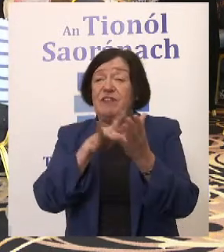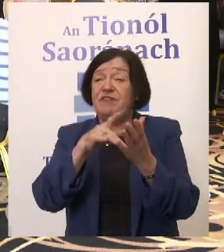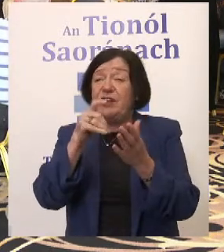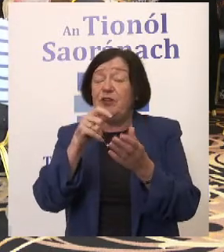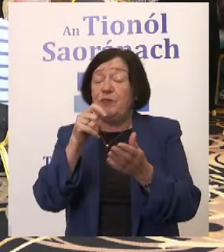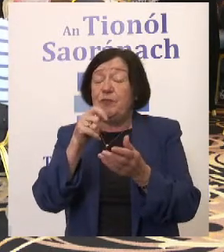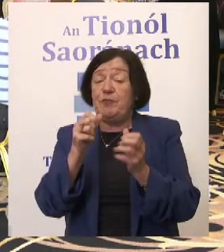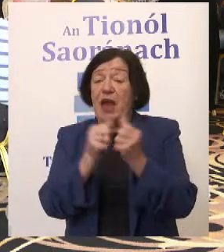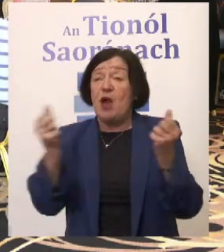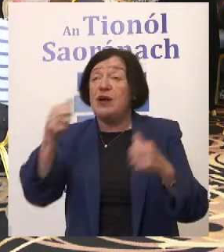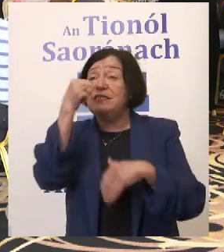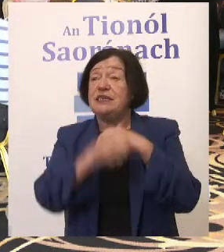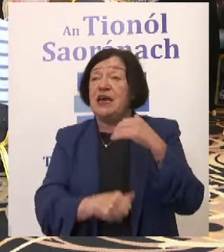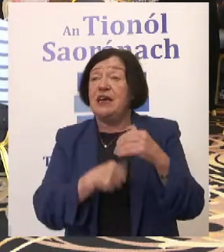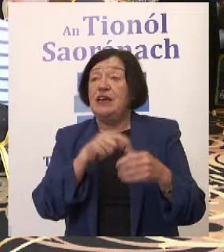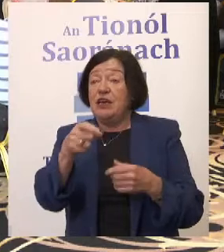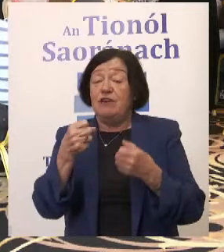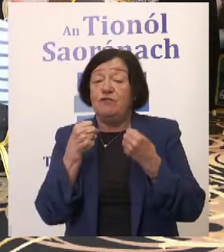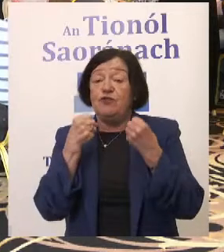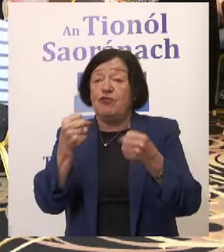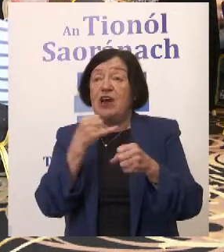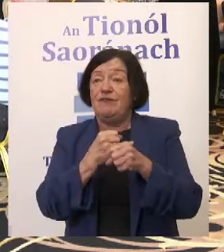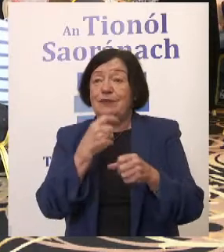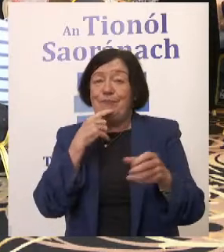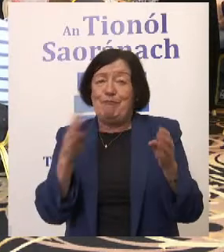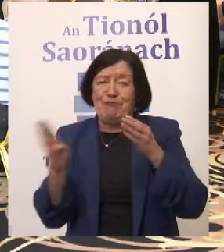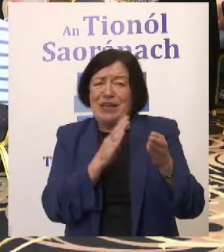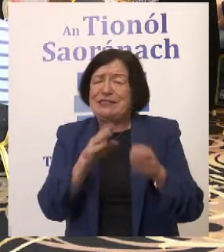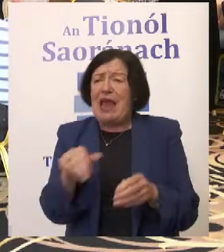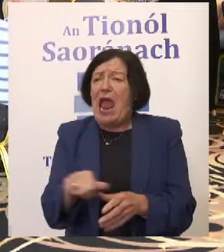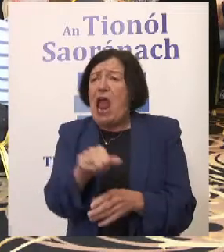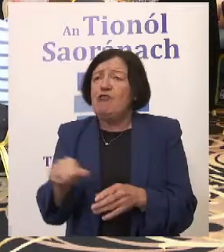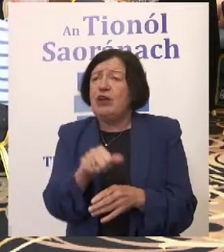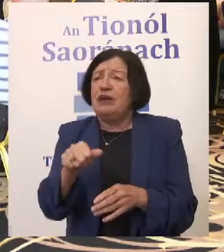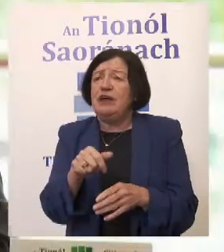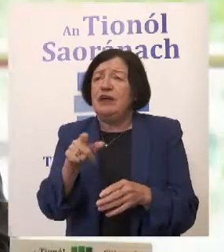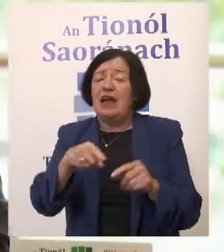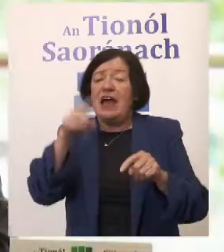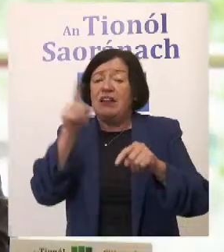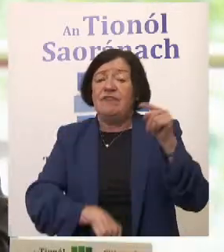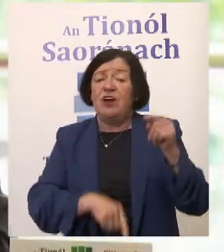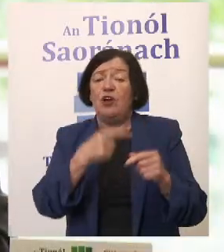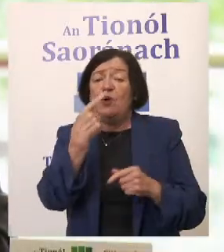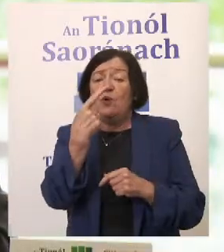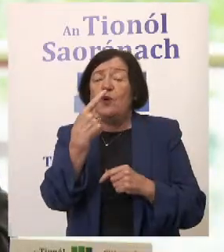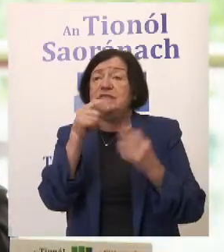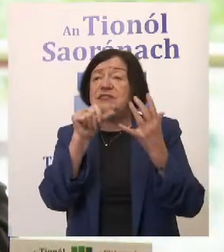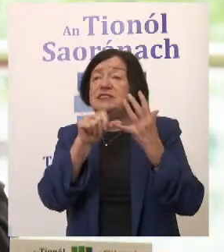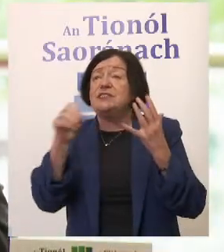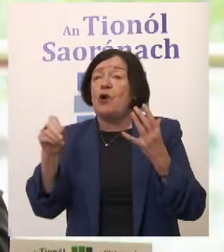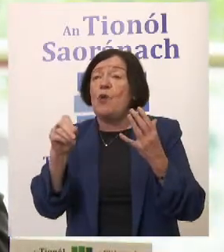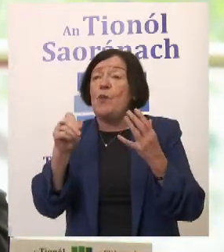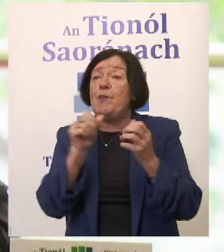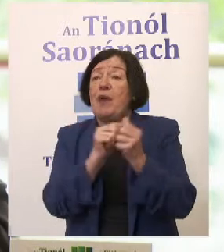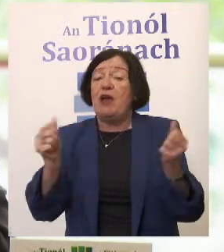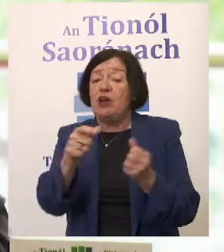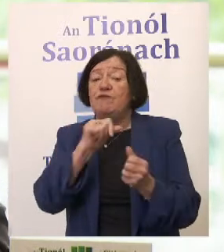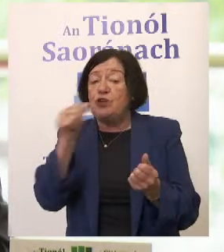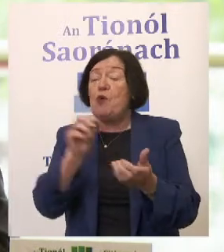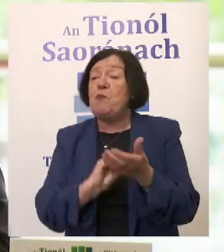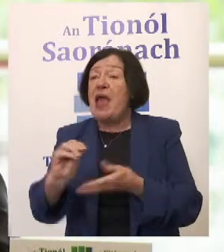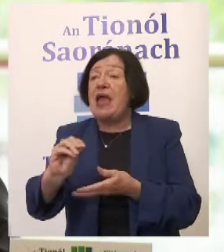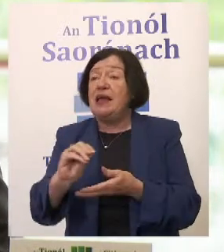to drive into a congested area. It's a fine of £180 or £160 if you don't pay